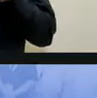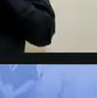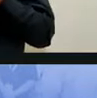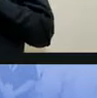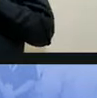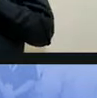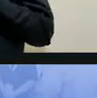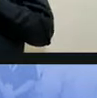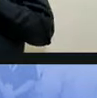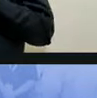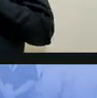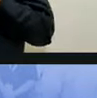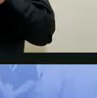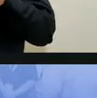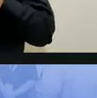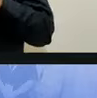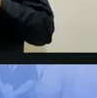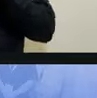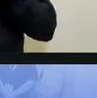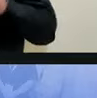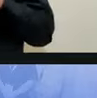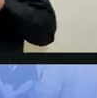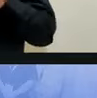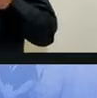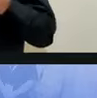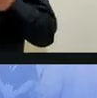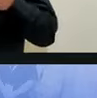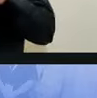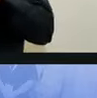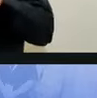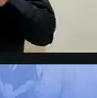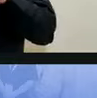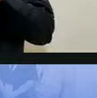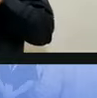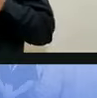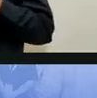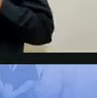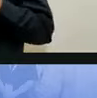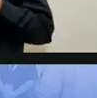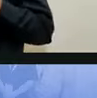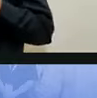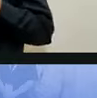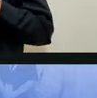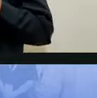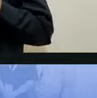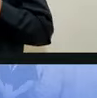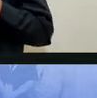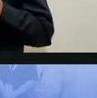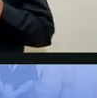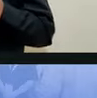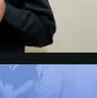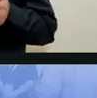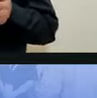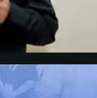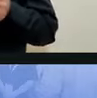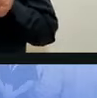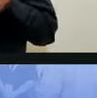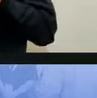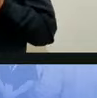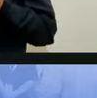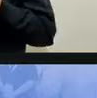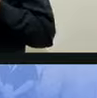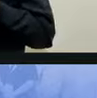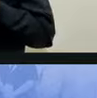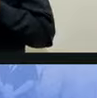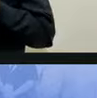by who are the people that involve. Okay, involving multi-stakeholder, multi-sectoral people is key in building this army that does the impact